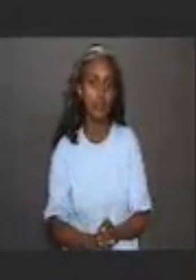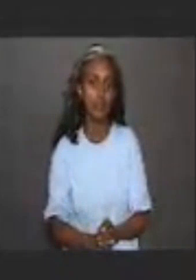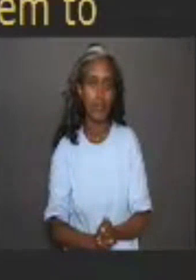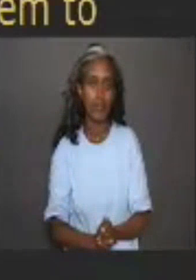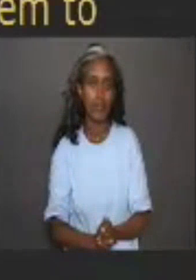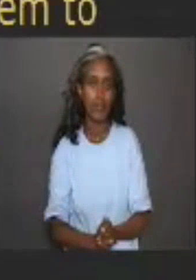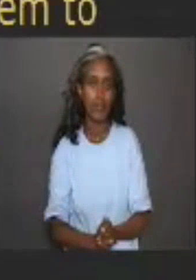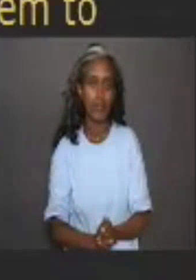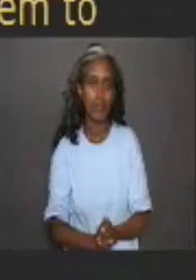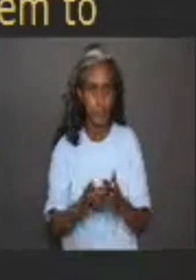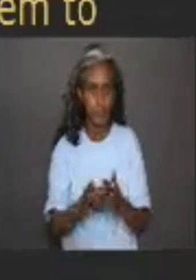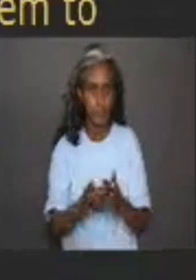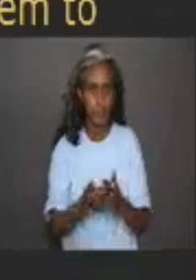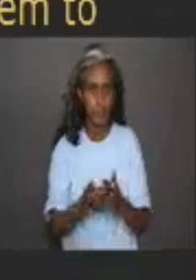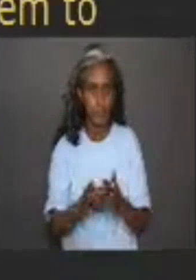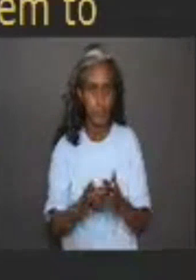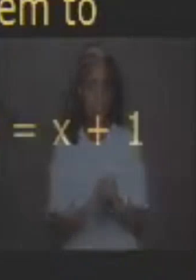Begin.